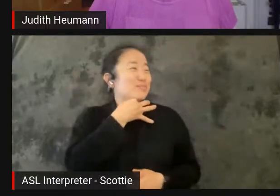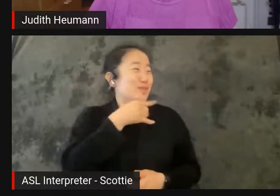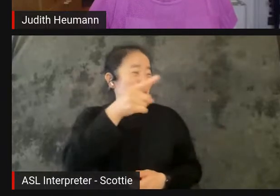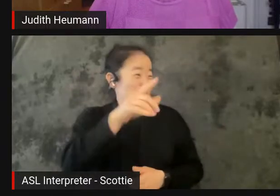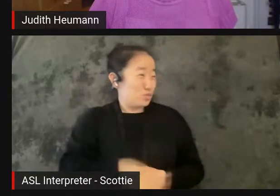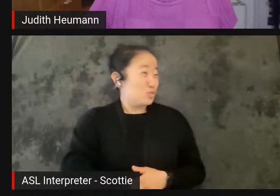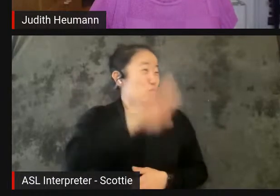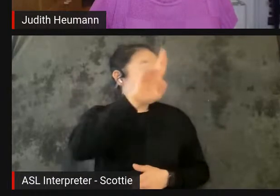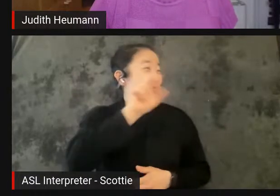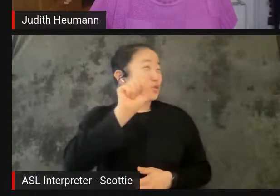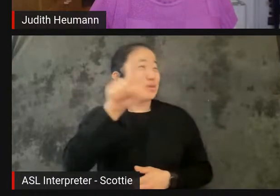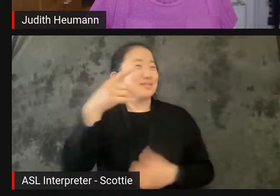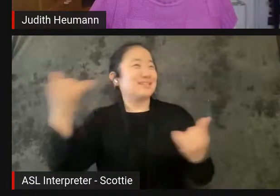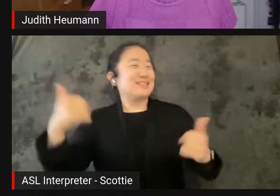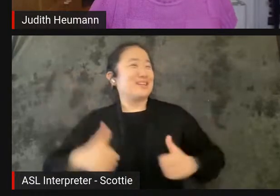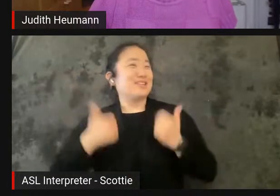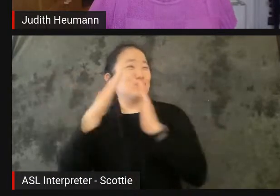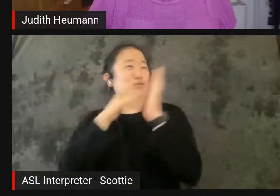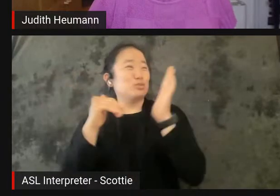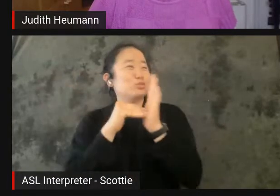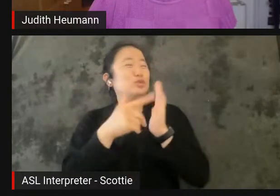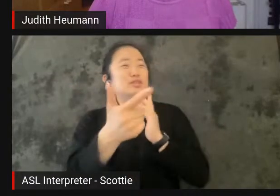how would you compare the healthcare systems?